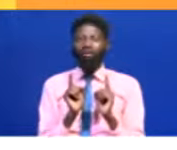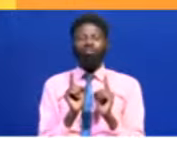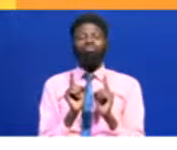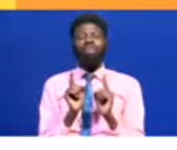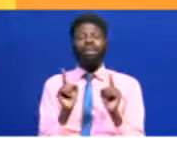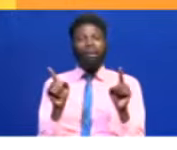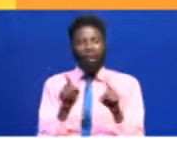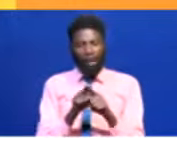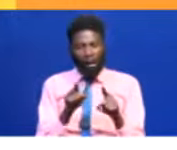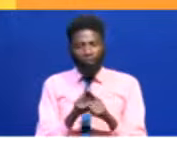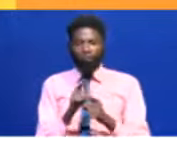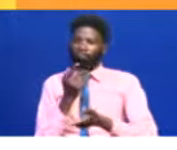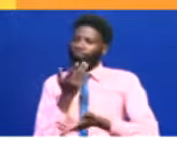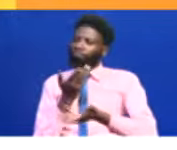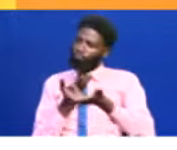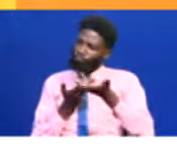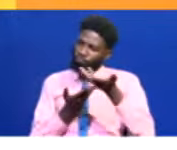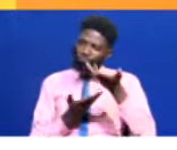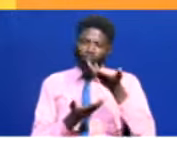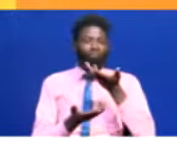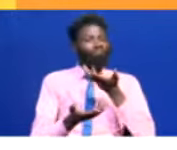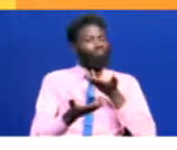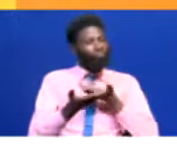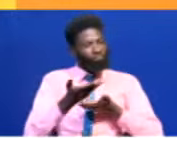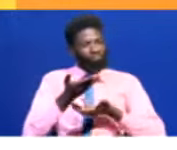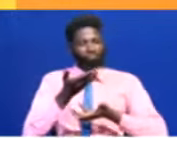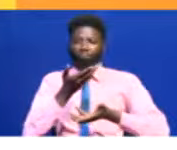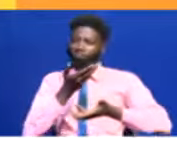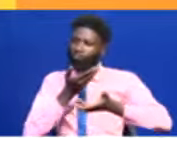engaging and closely